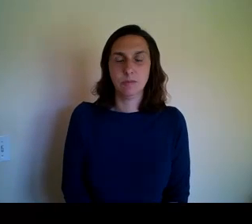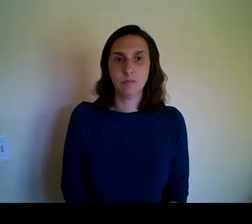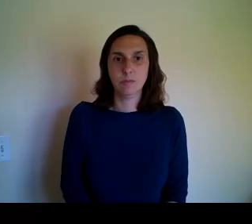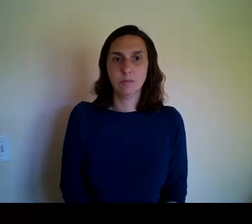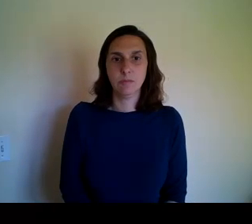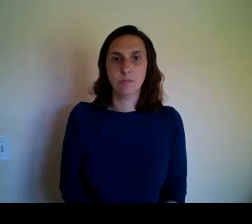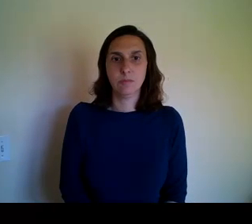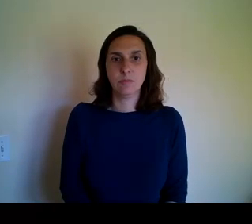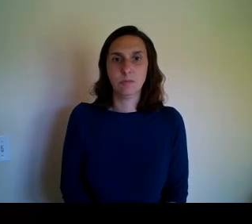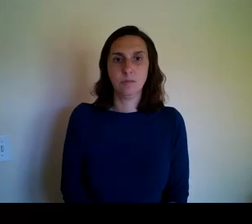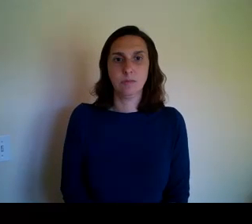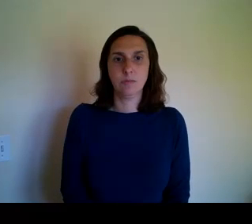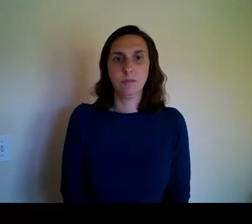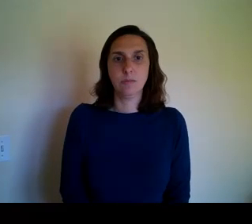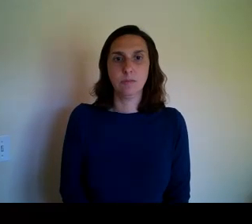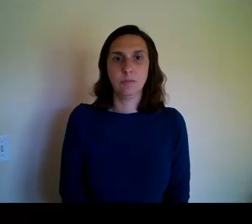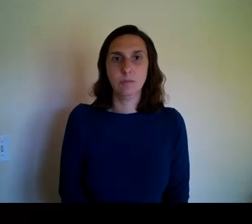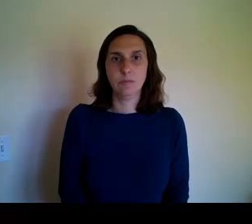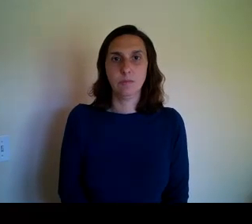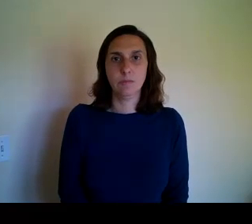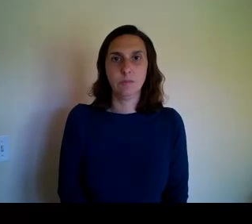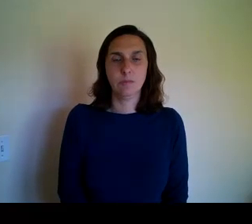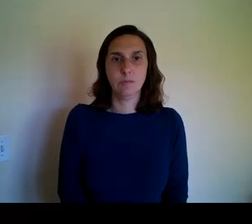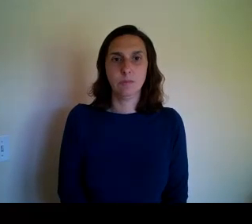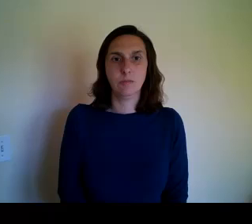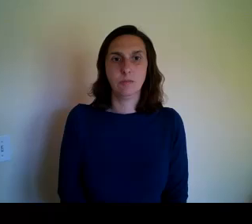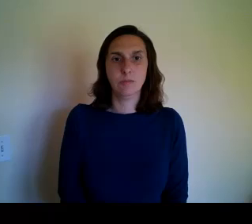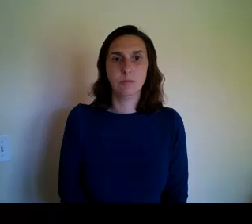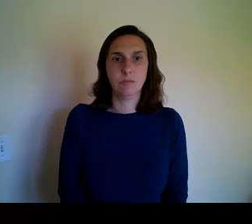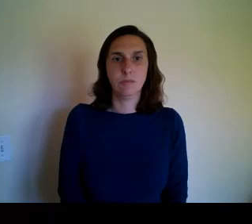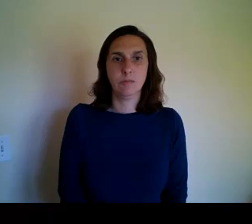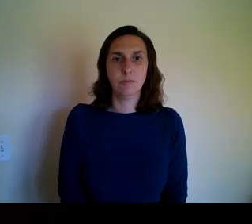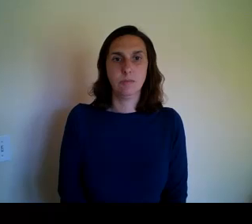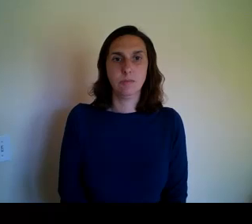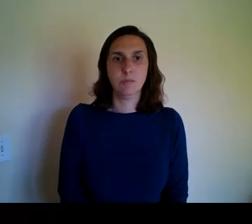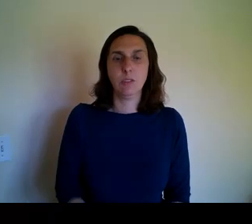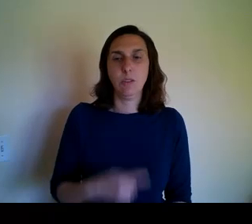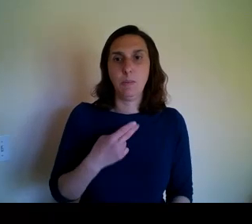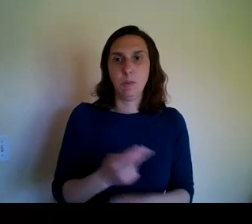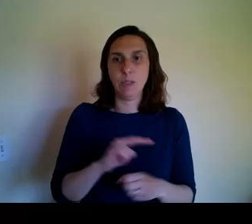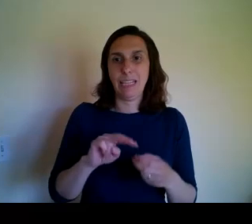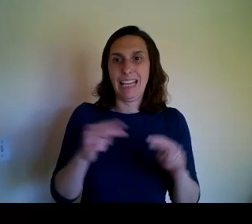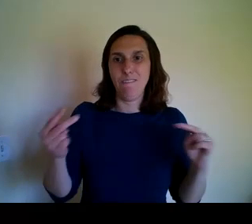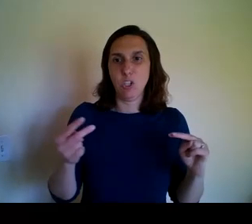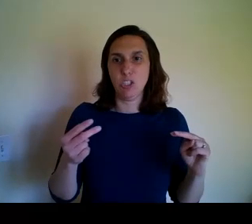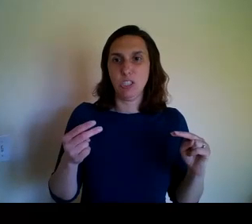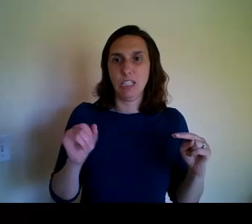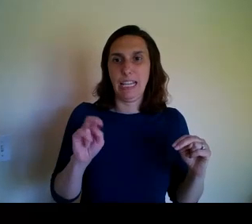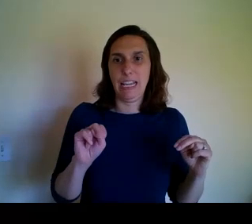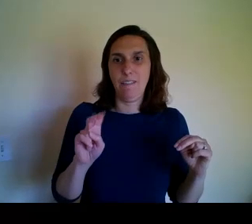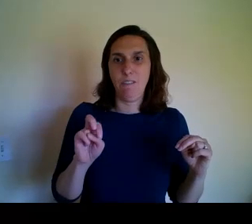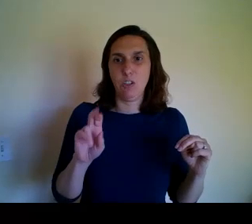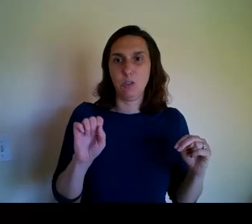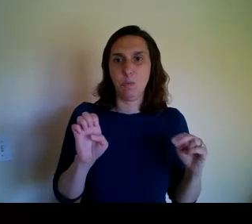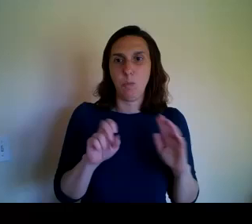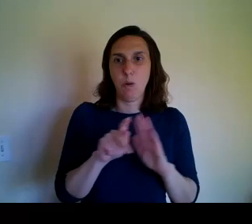by forcing this, and I can use that inverse property, I've changed my left-hand side to an